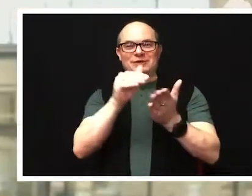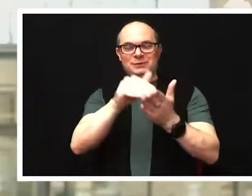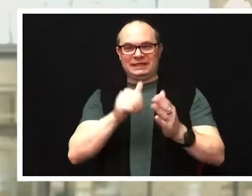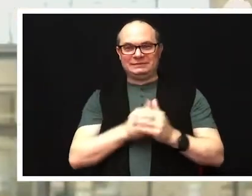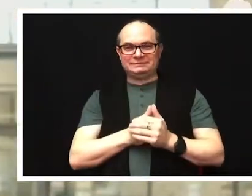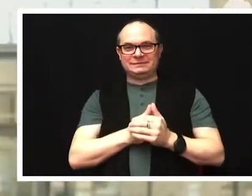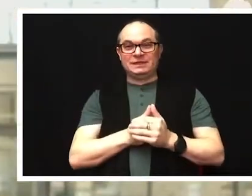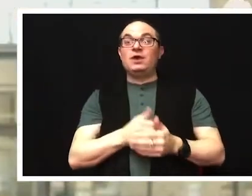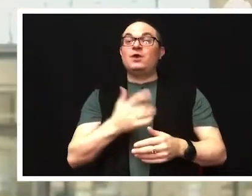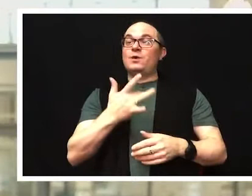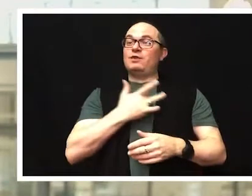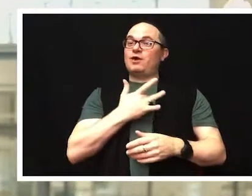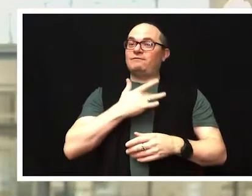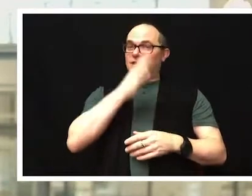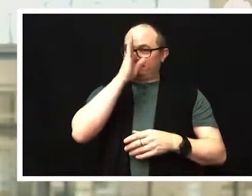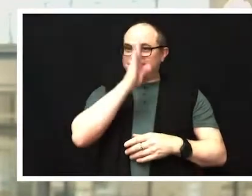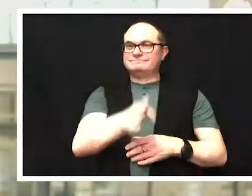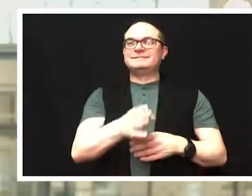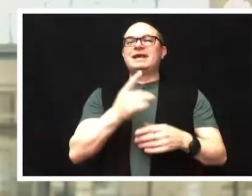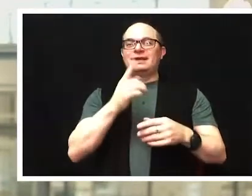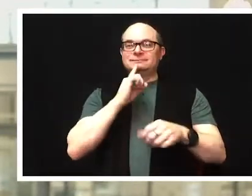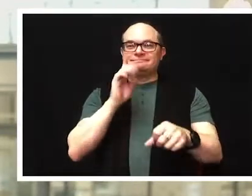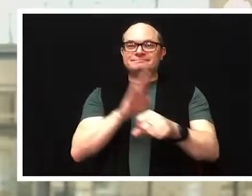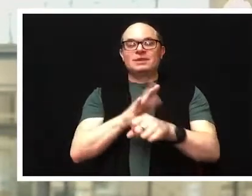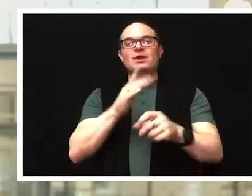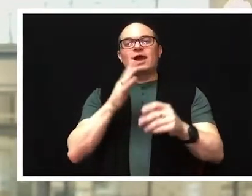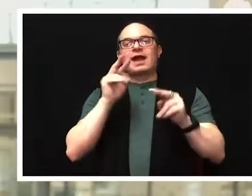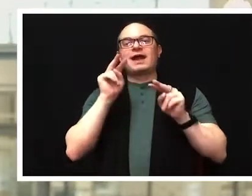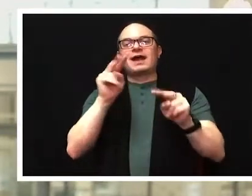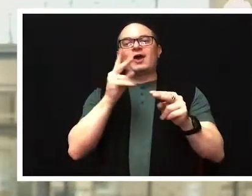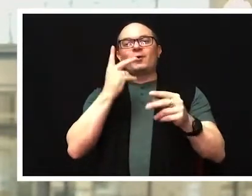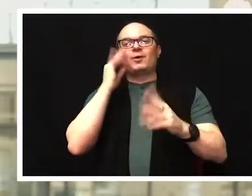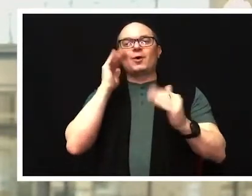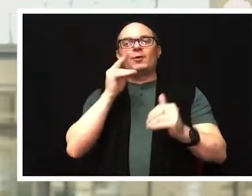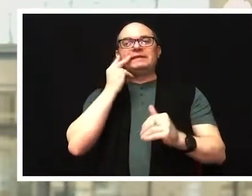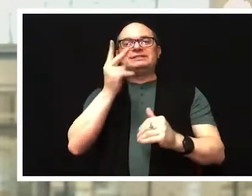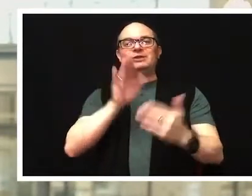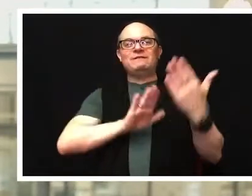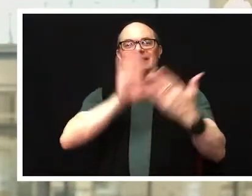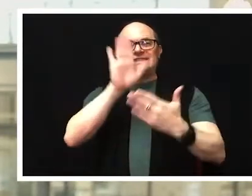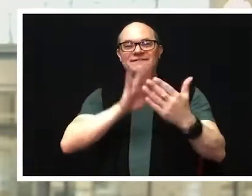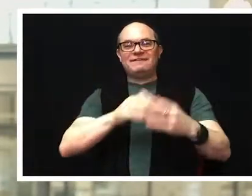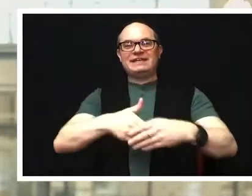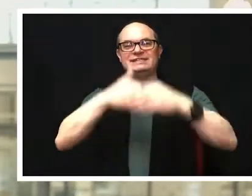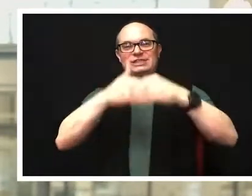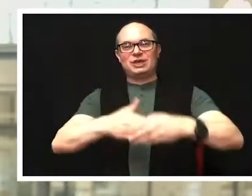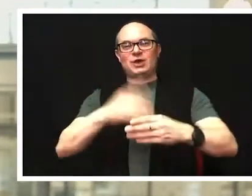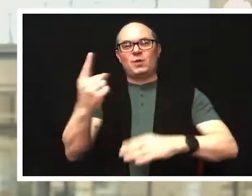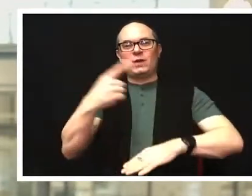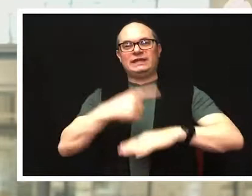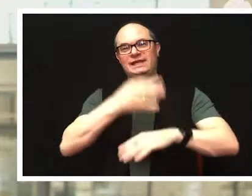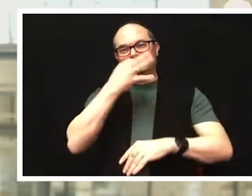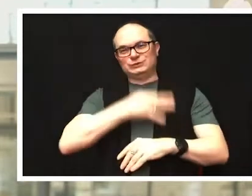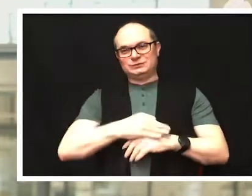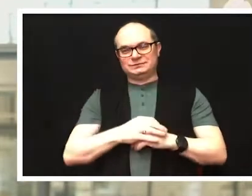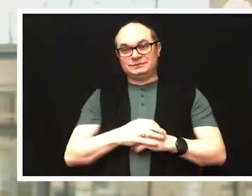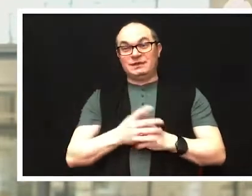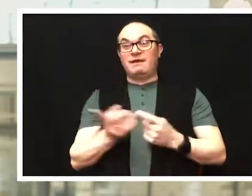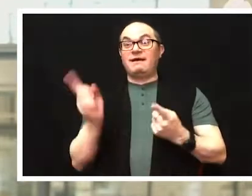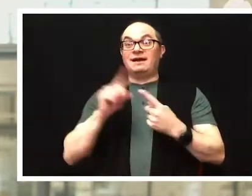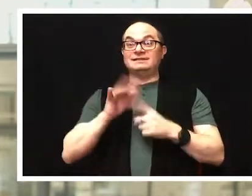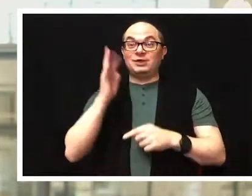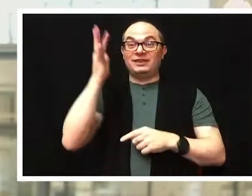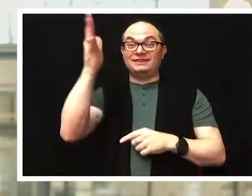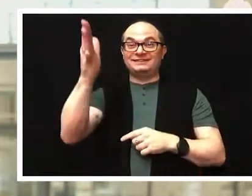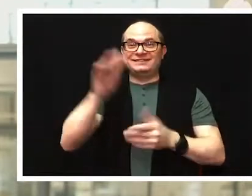frequently. With heartfelt sincerity, it is my hope that we'll have the privilege of seeing you face to face to shake your hand one day very soon. Until